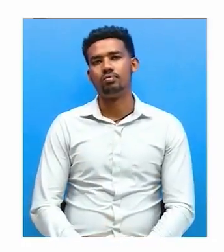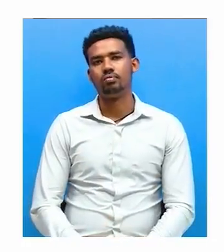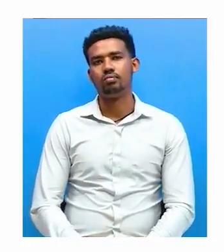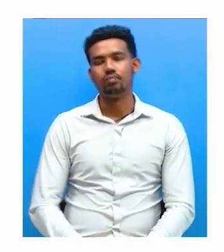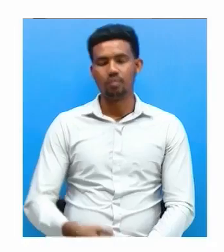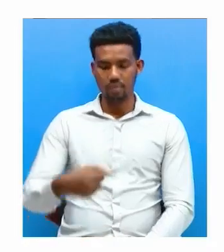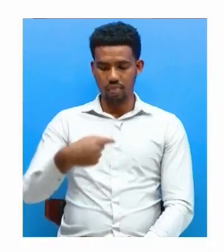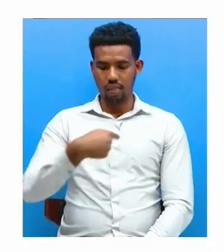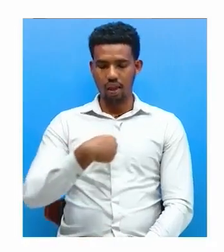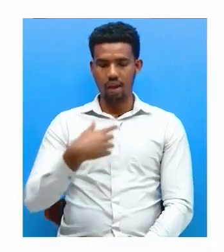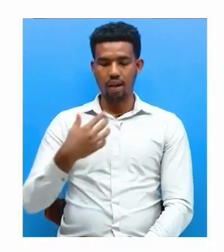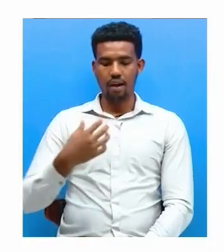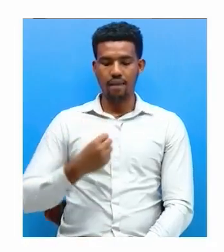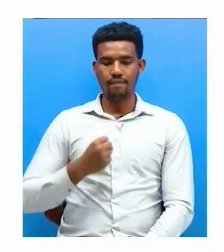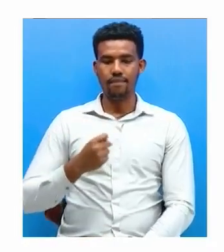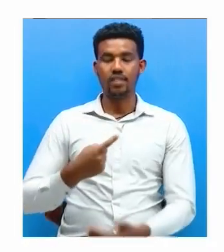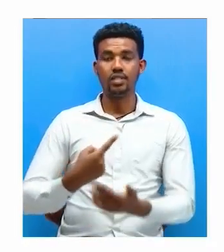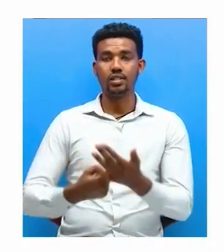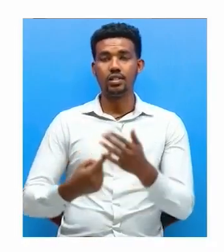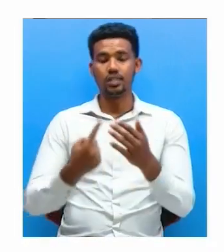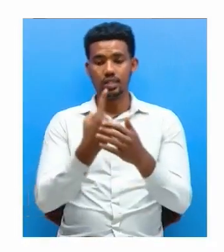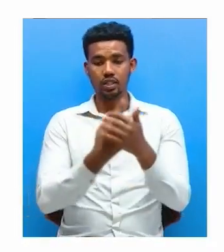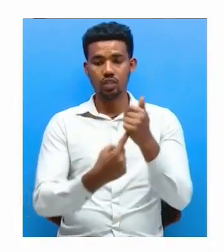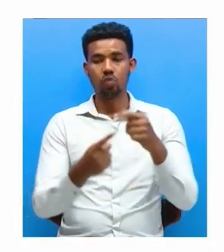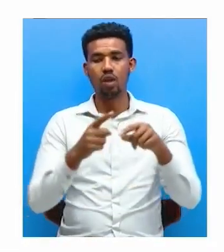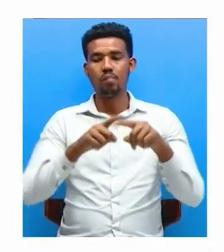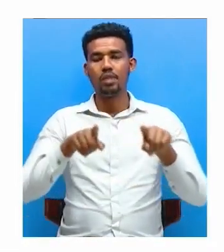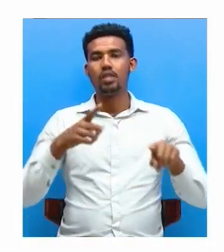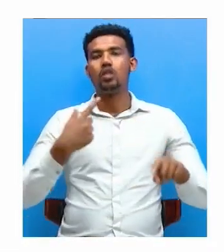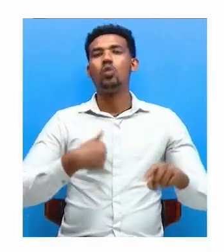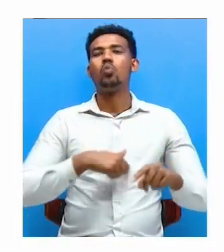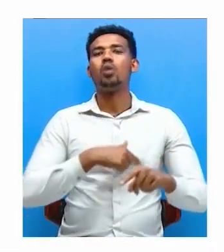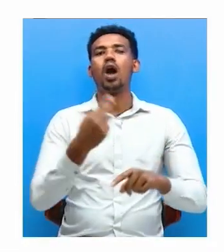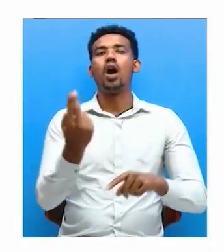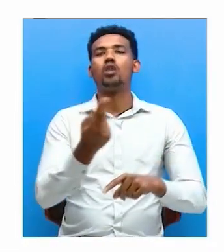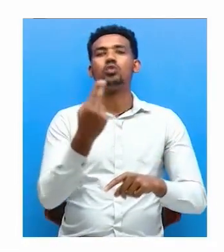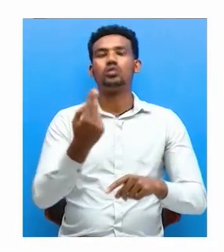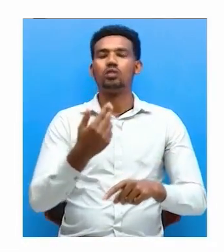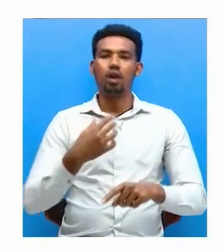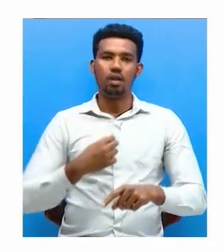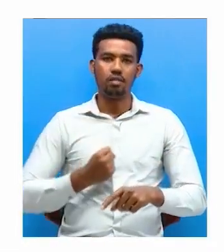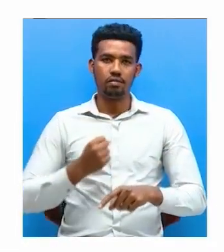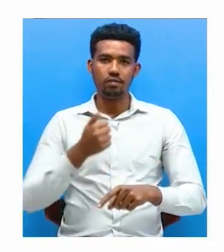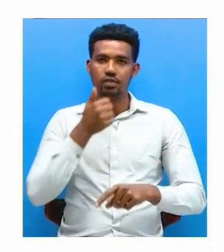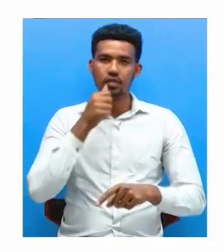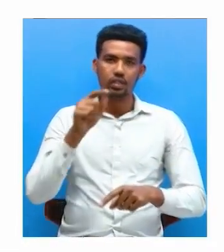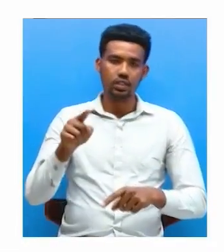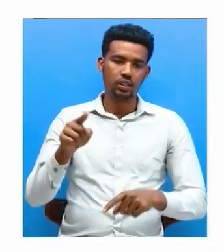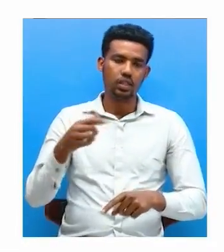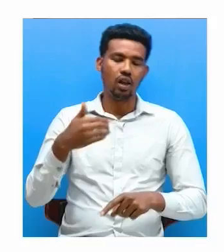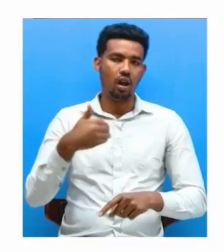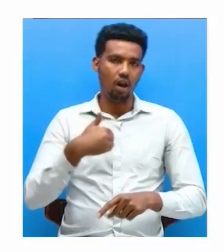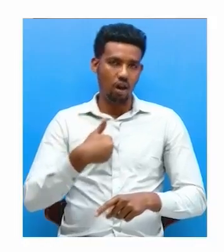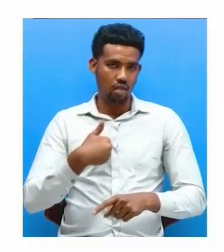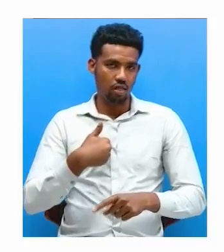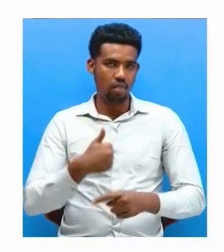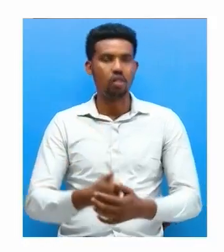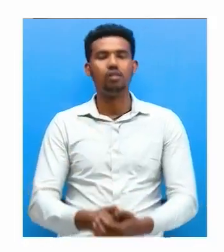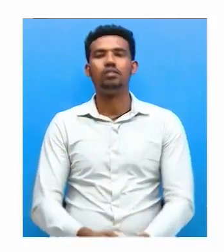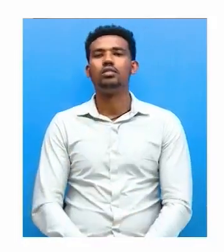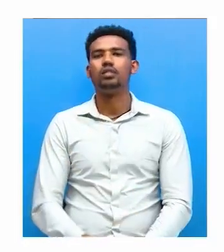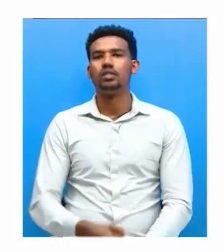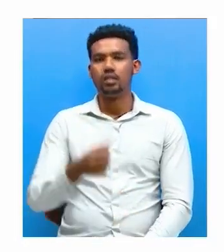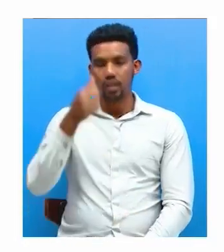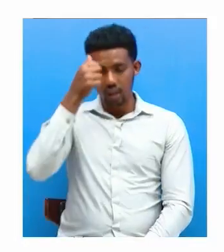I have. This is a singular, but we are using what? Have. She has.